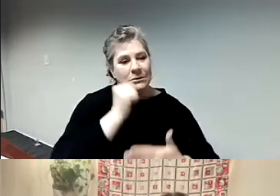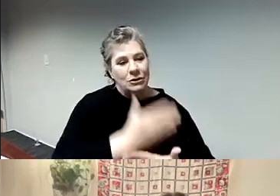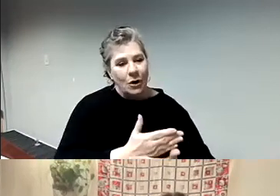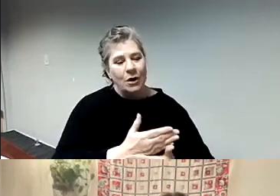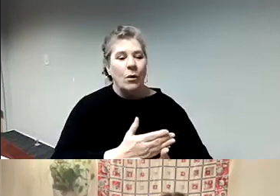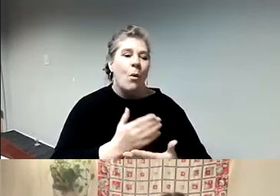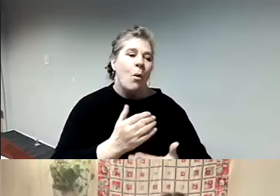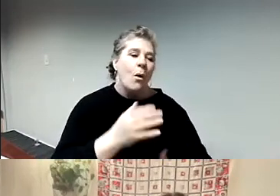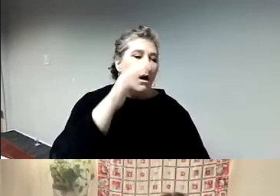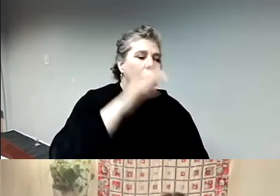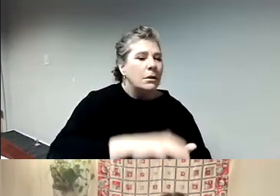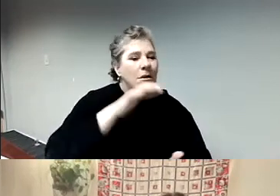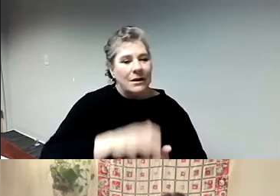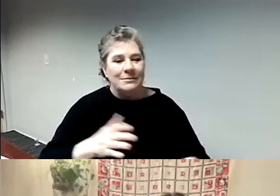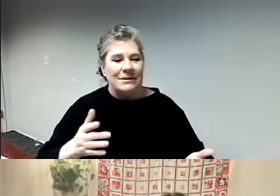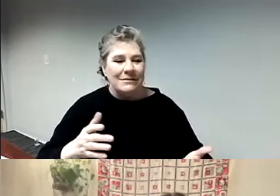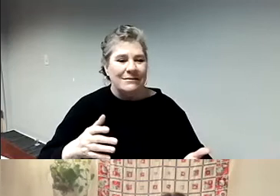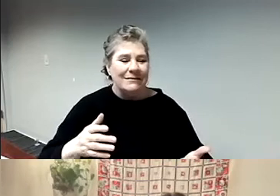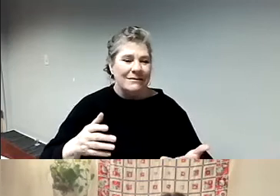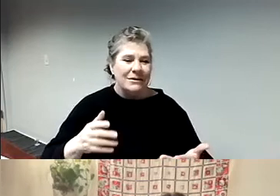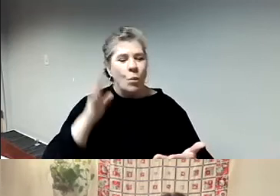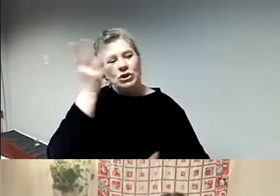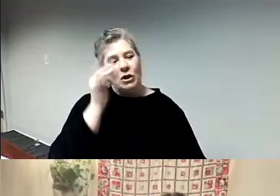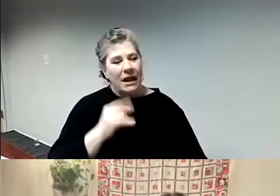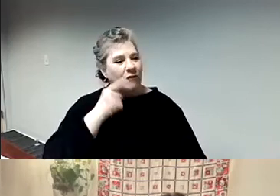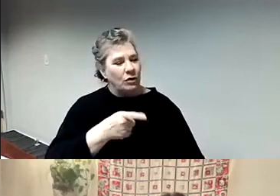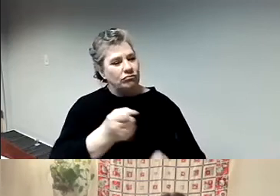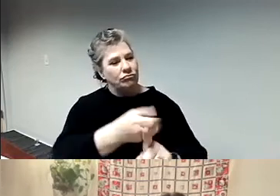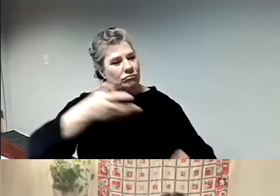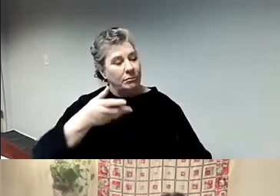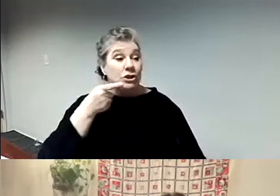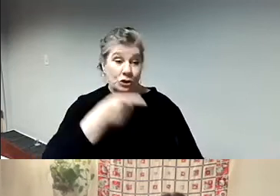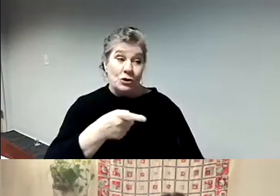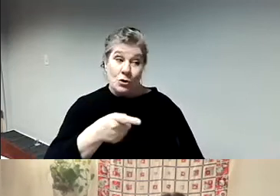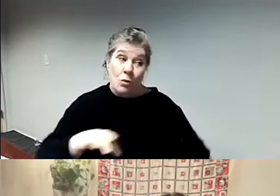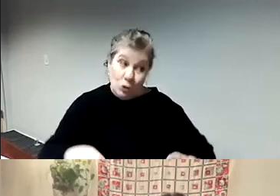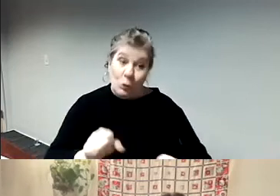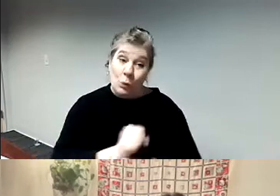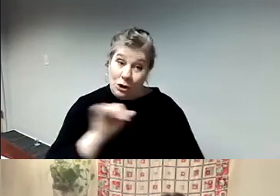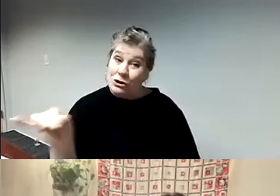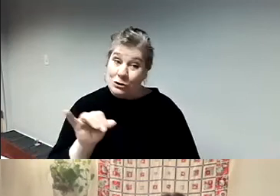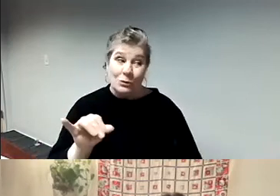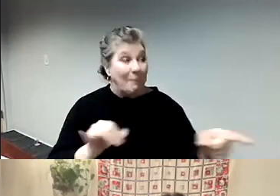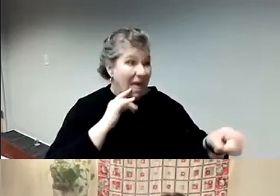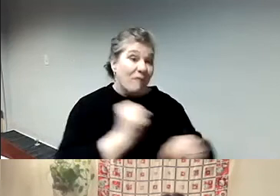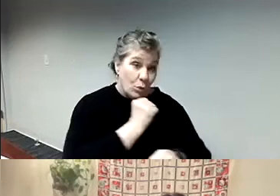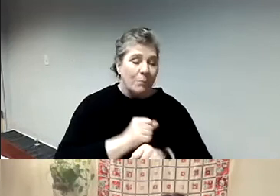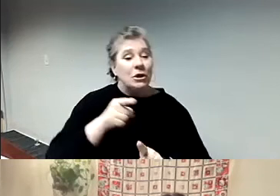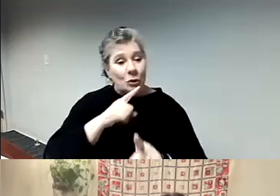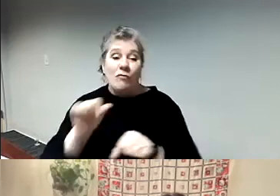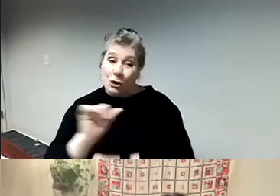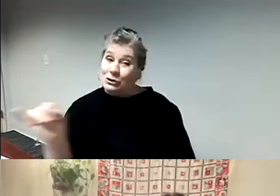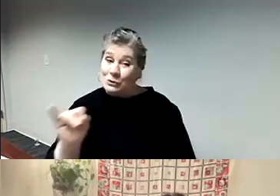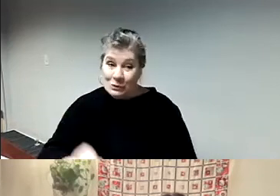trying to support? Like, what does that actually look like for you? Because you're going to do just as much work in this. It's going to look different, but it's a lot of